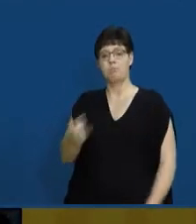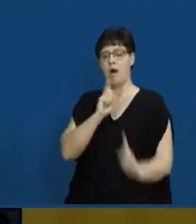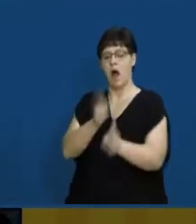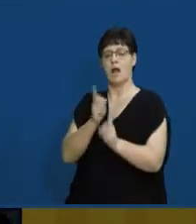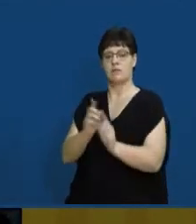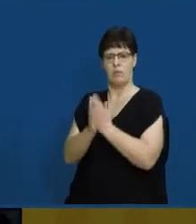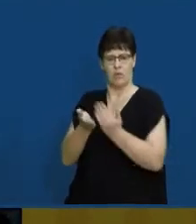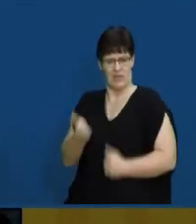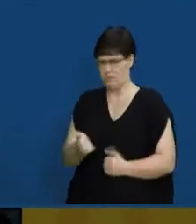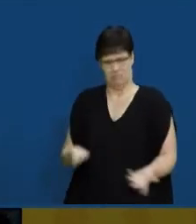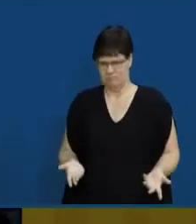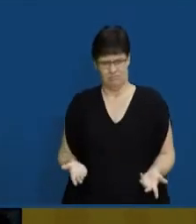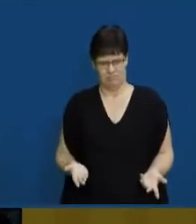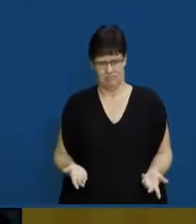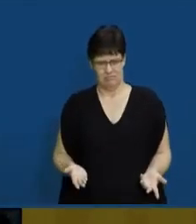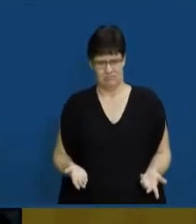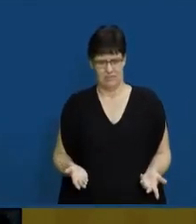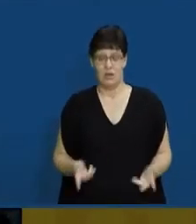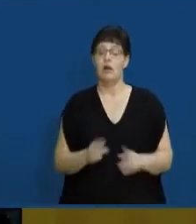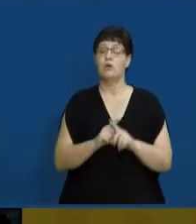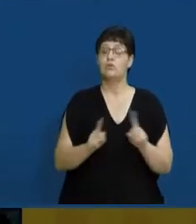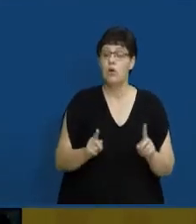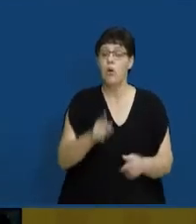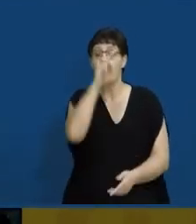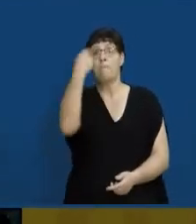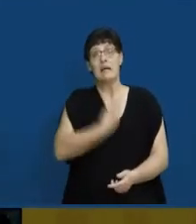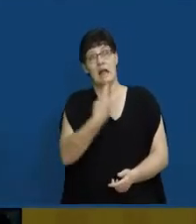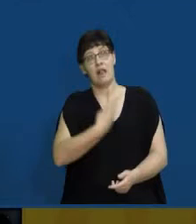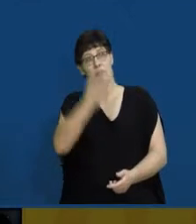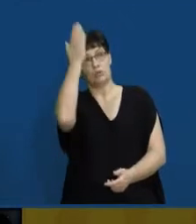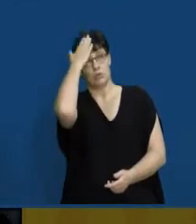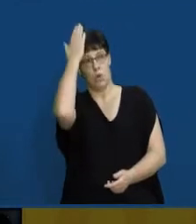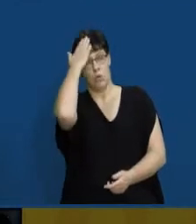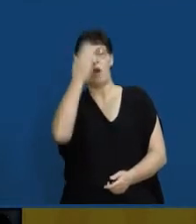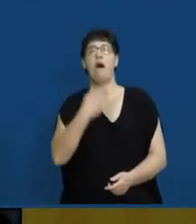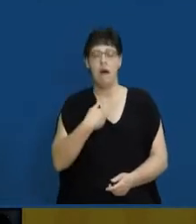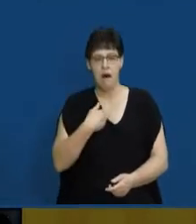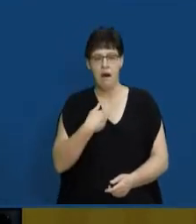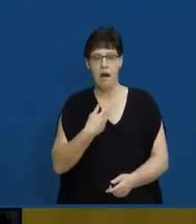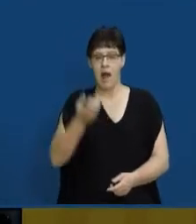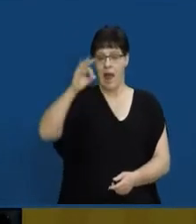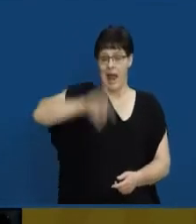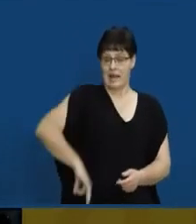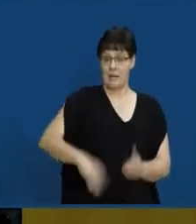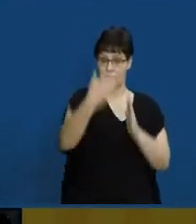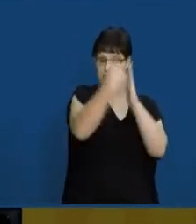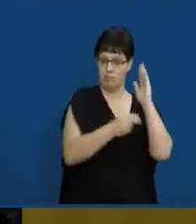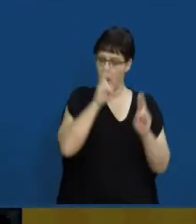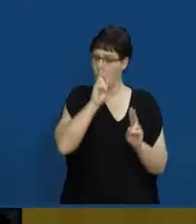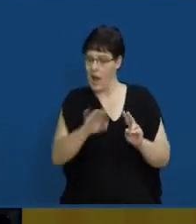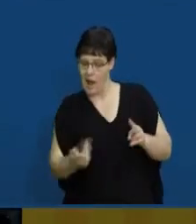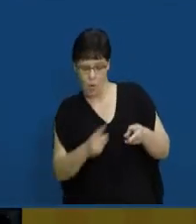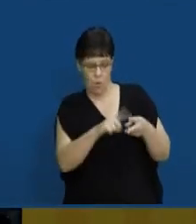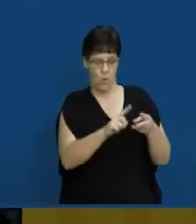book. So therefore, make sure you know exactly what the income statement looks like, what